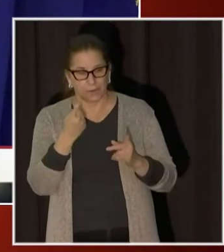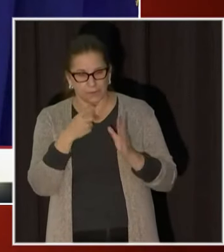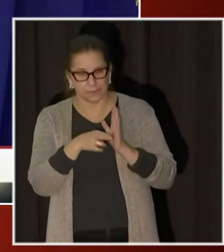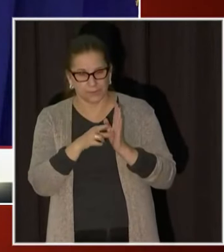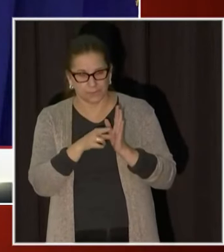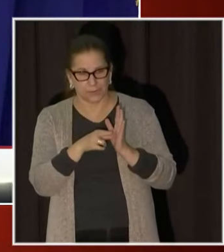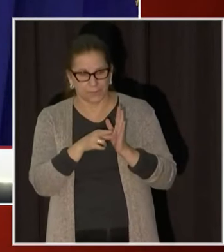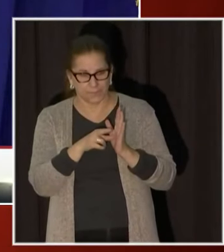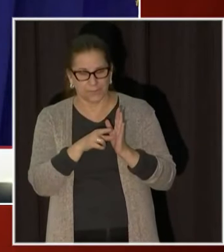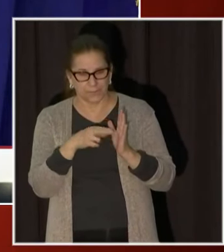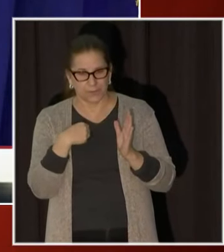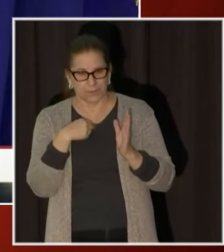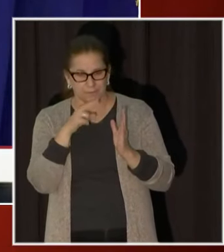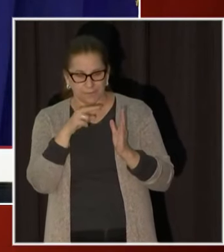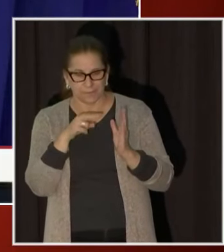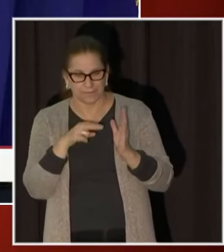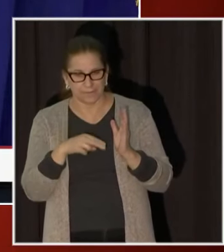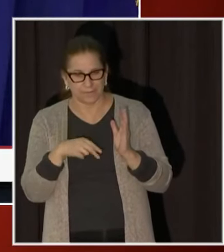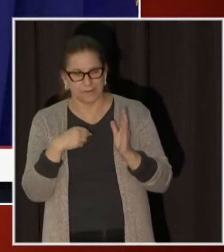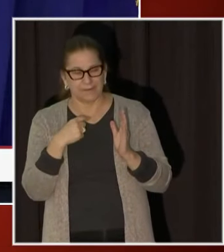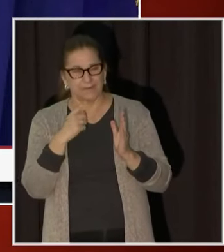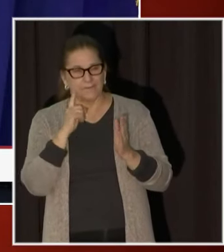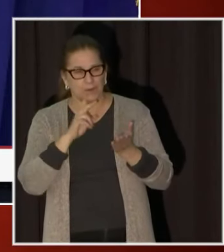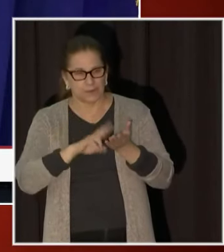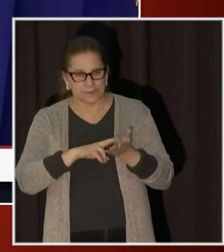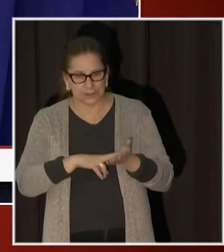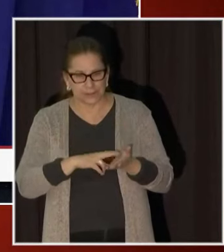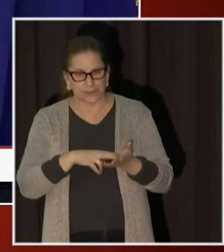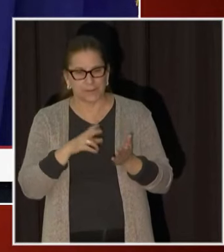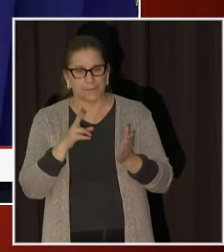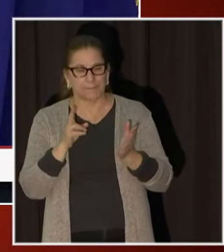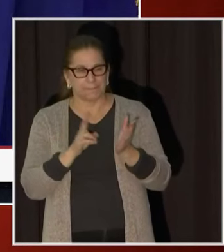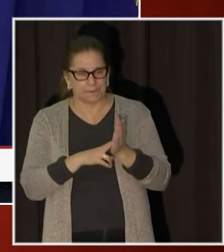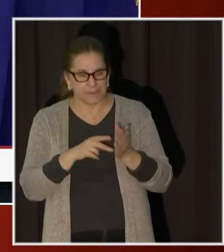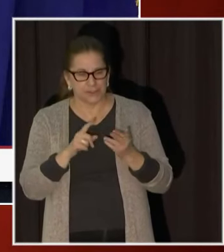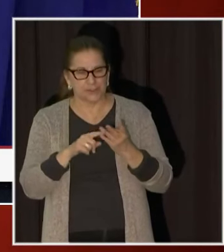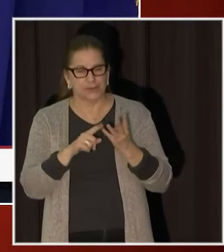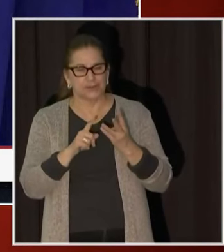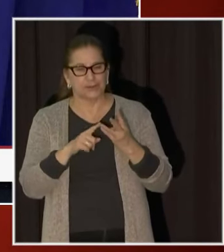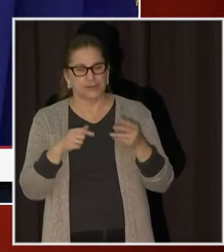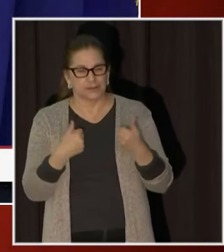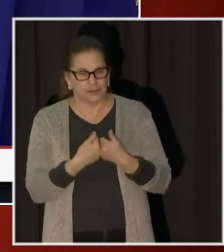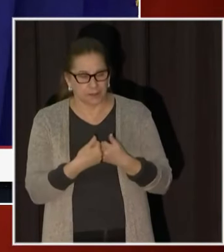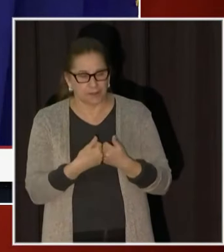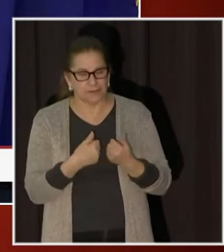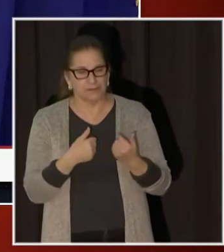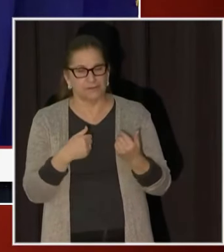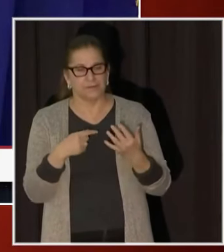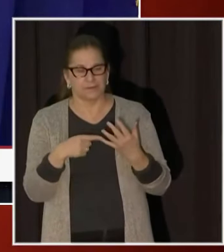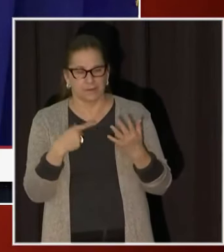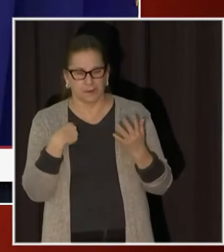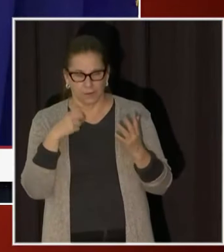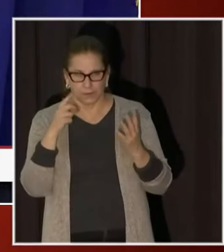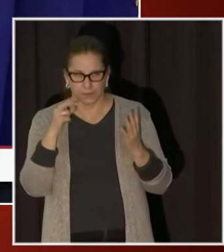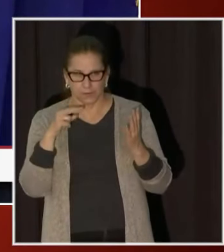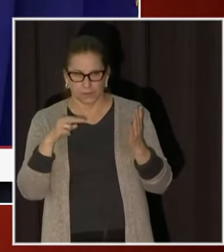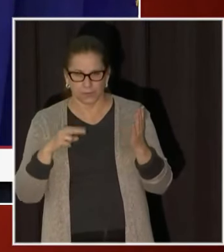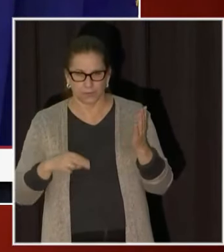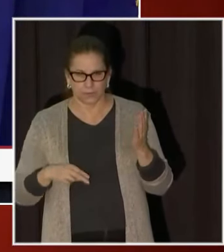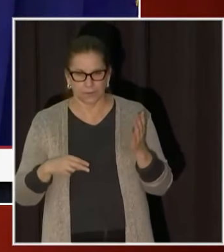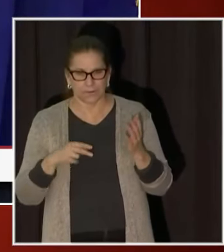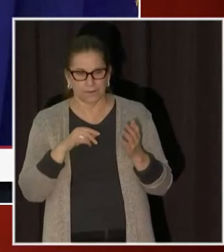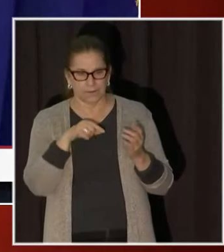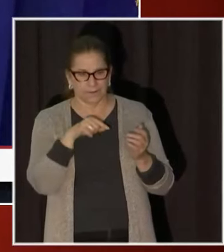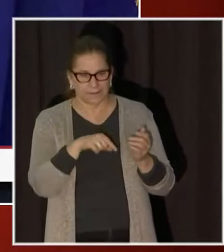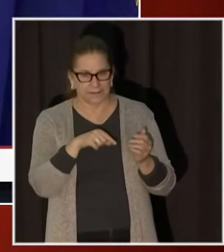have been circulated and indeed challenged them, every time a petition sheet